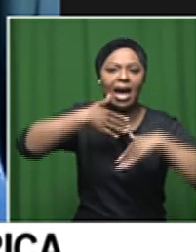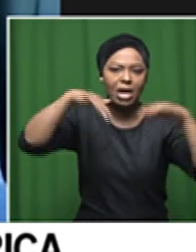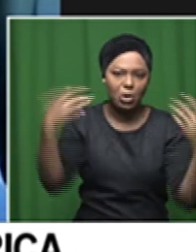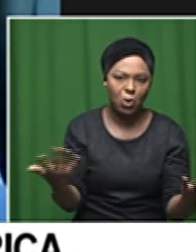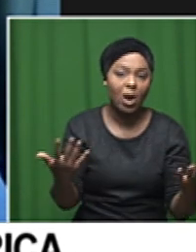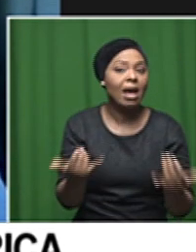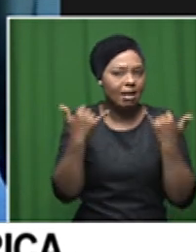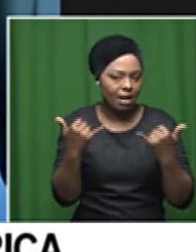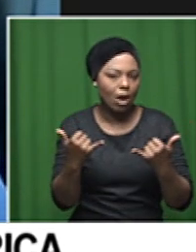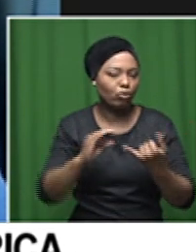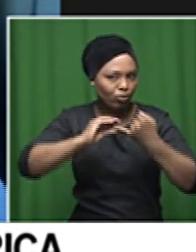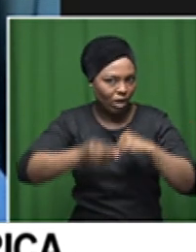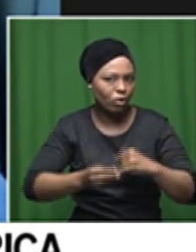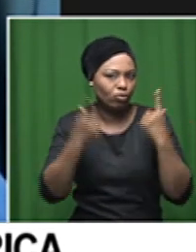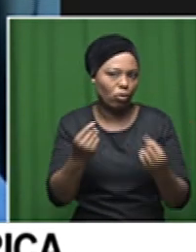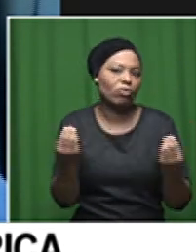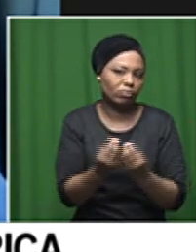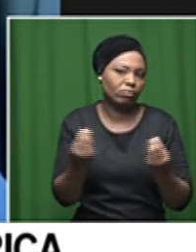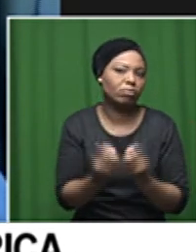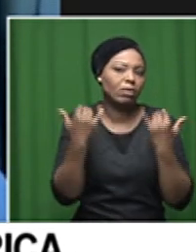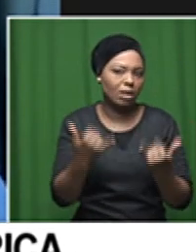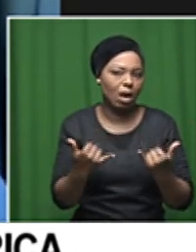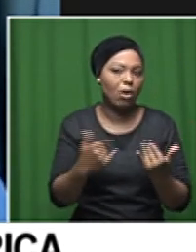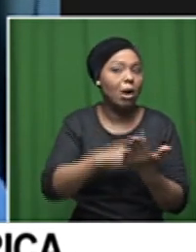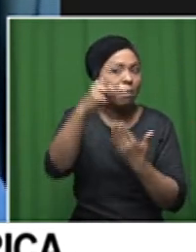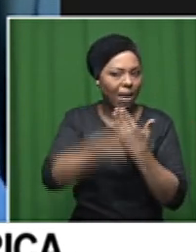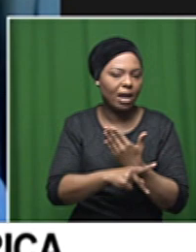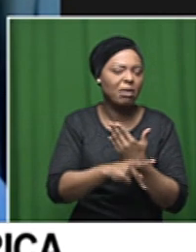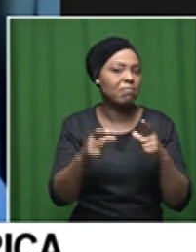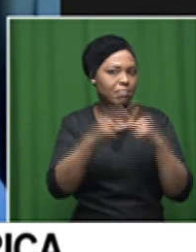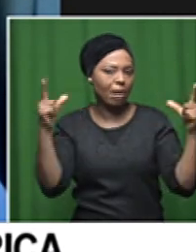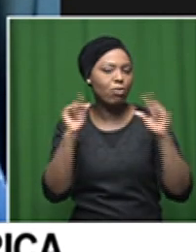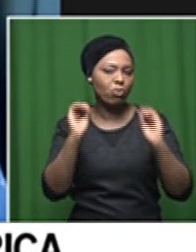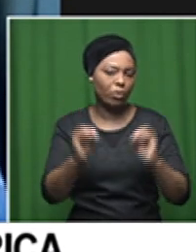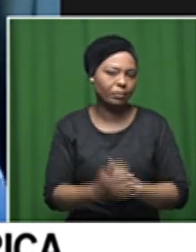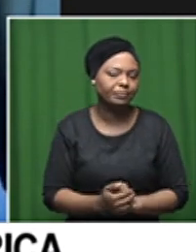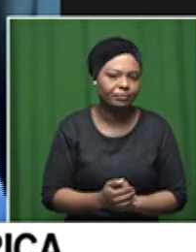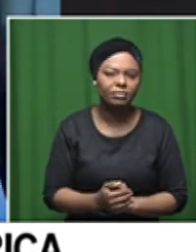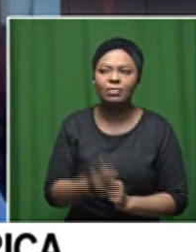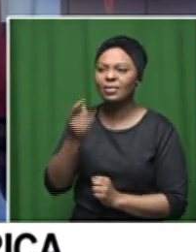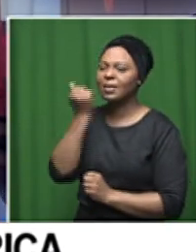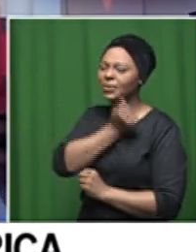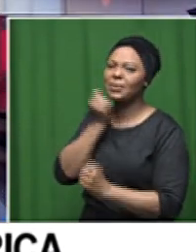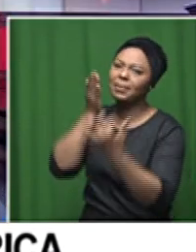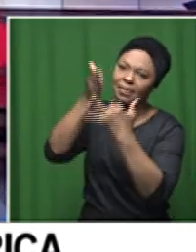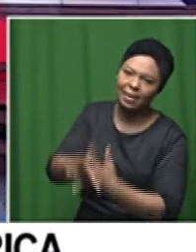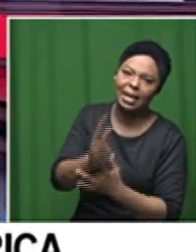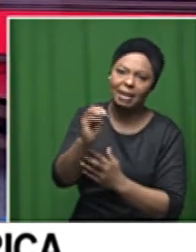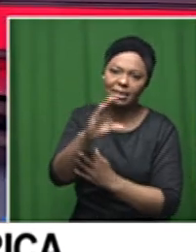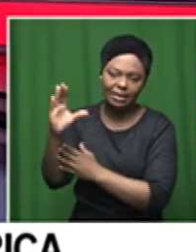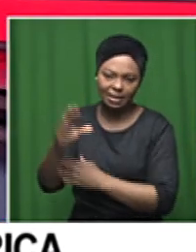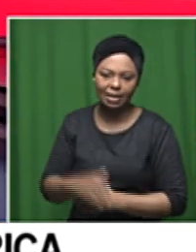are now working on a pilot project. MEC, I'm going to have to interject. I have to jump in there. We'll get into that in a little bit. We have